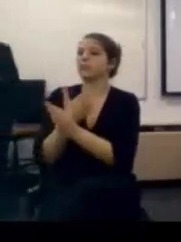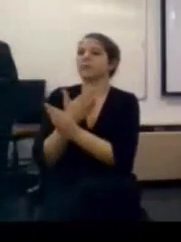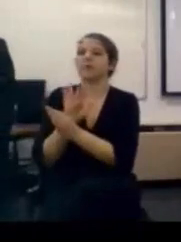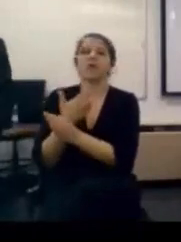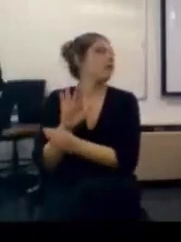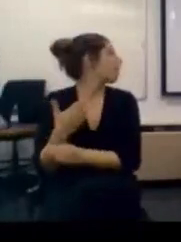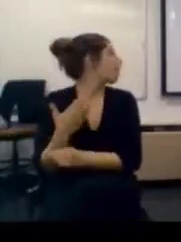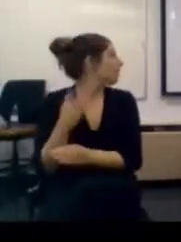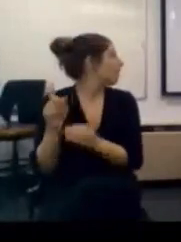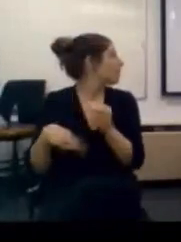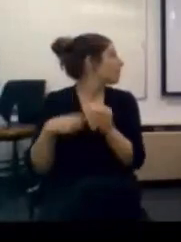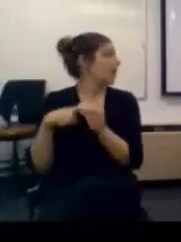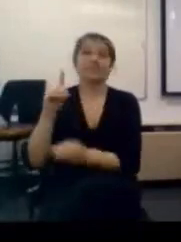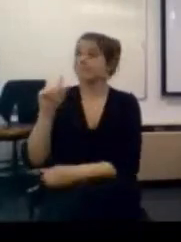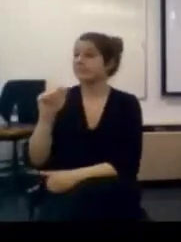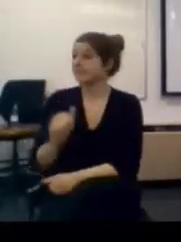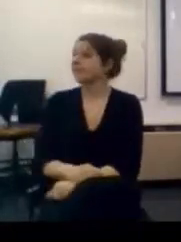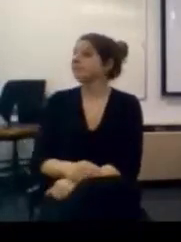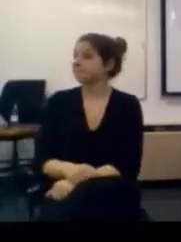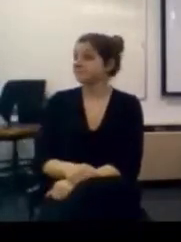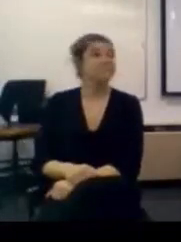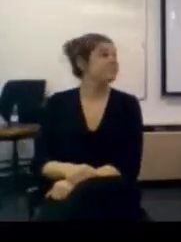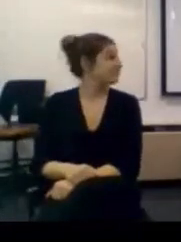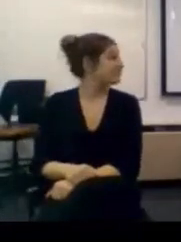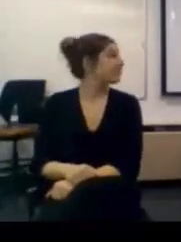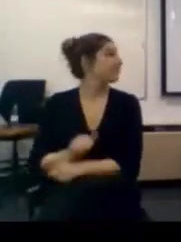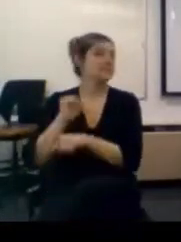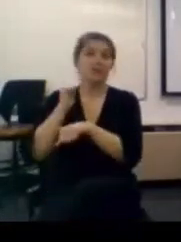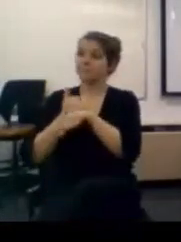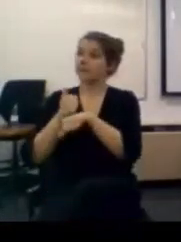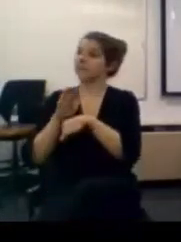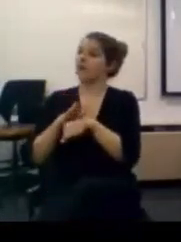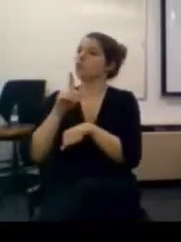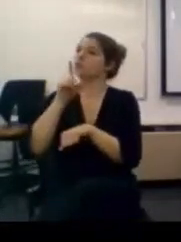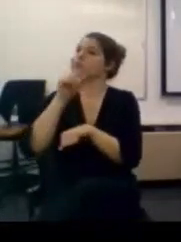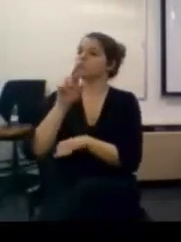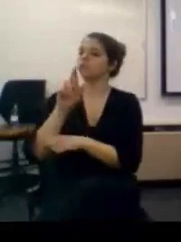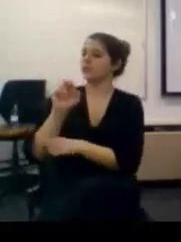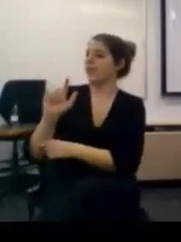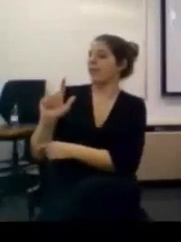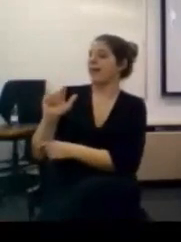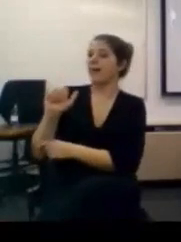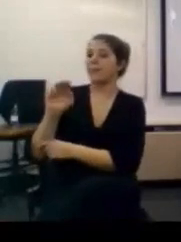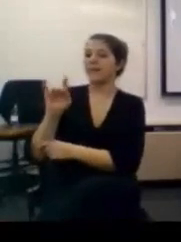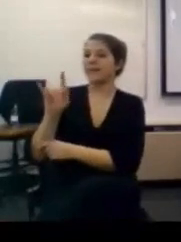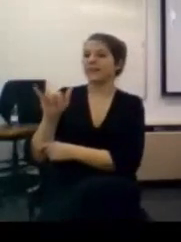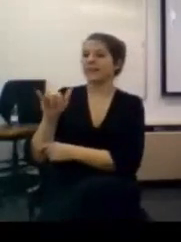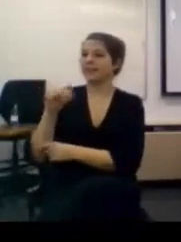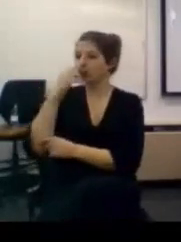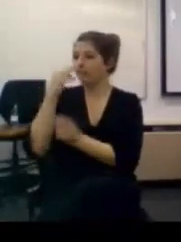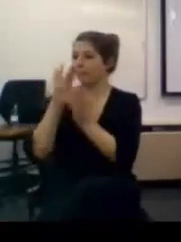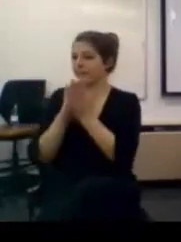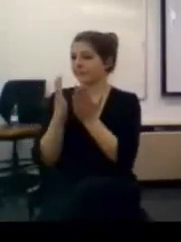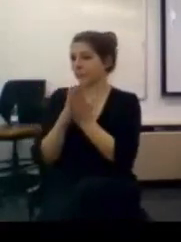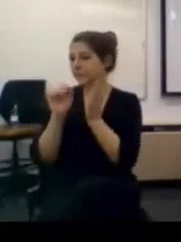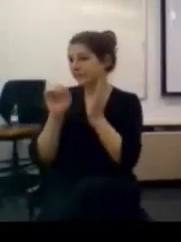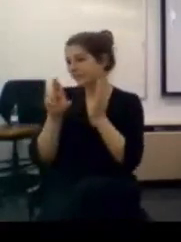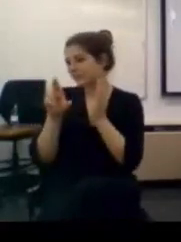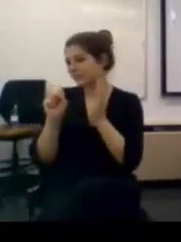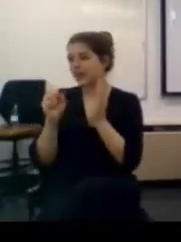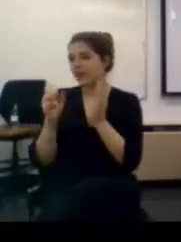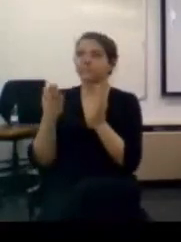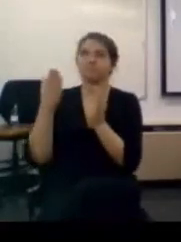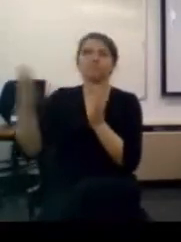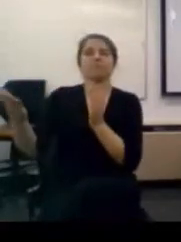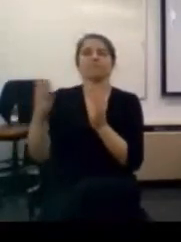is the first family musical about disability. It's based on the Real Abilities comic book series.